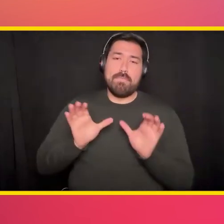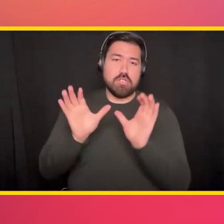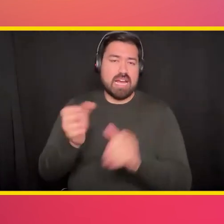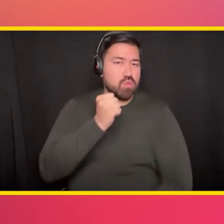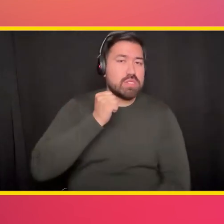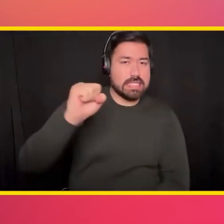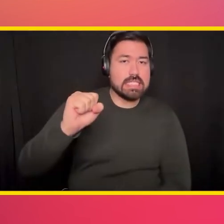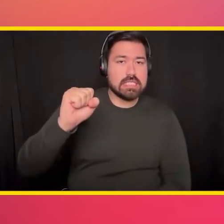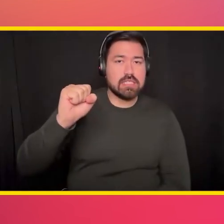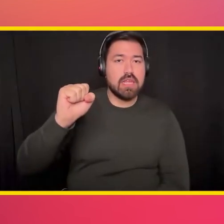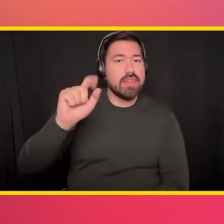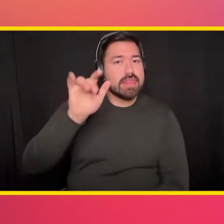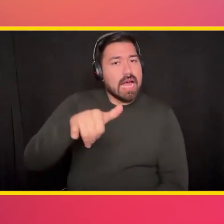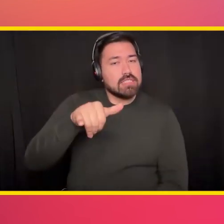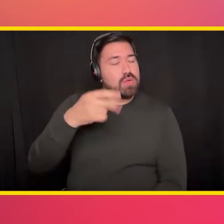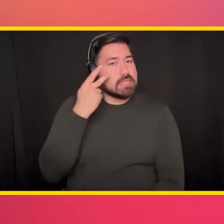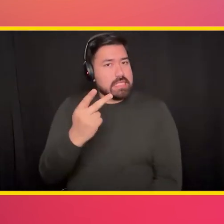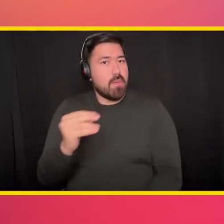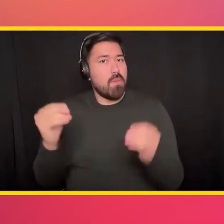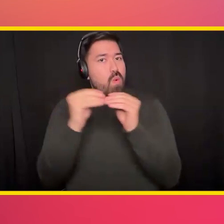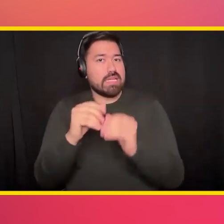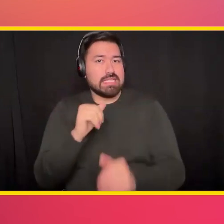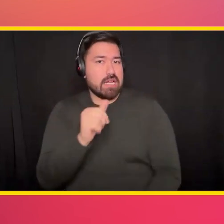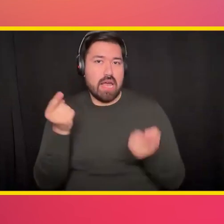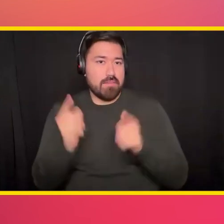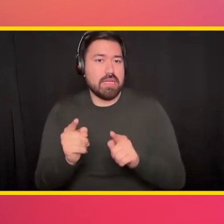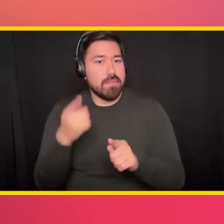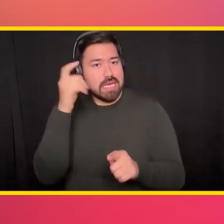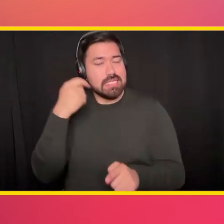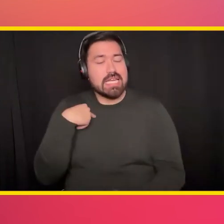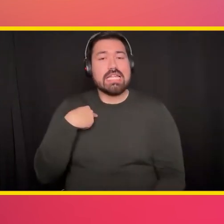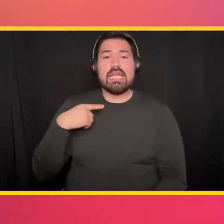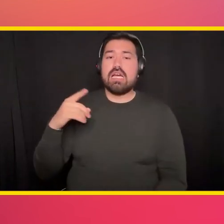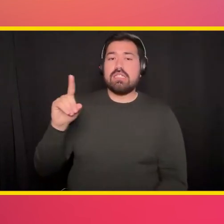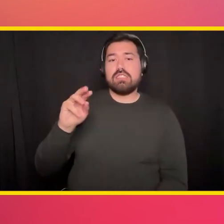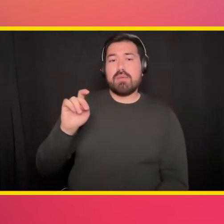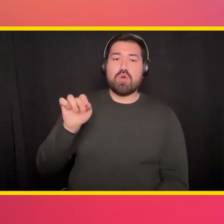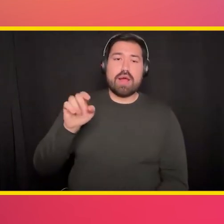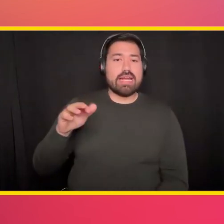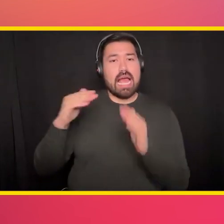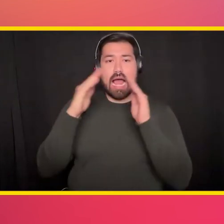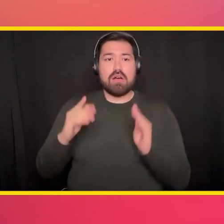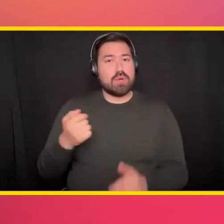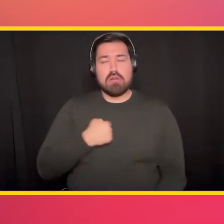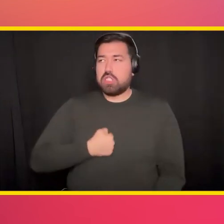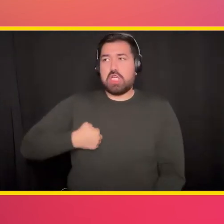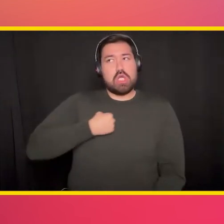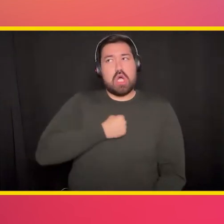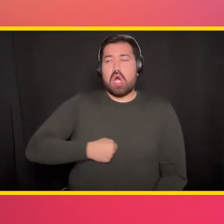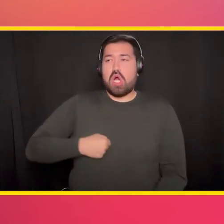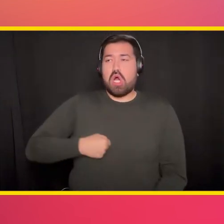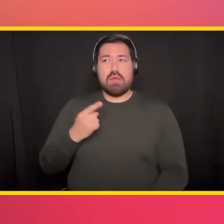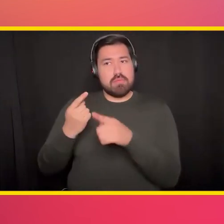see the um, Democratic House leadership is apologizing for a lack of